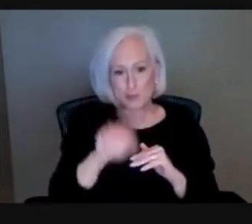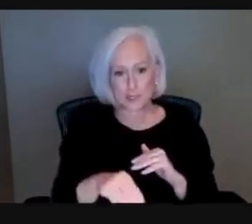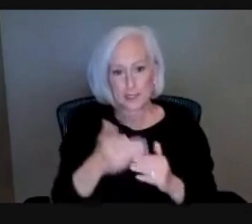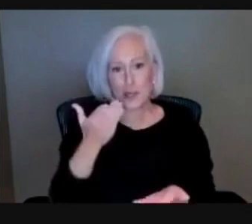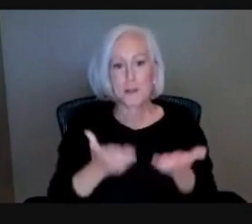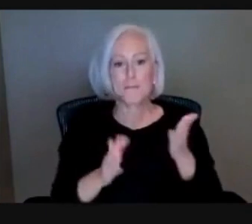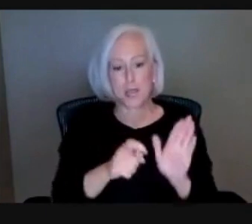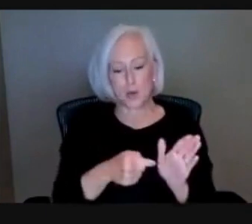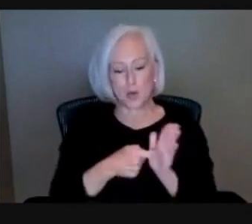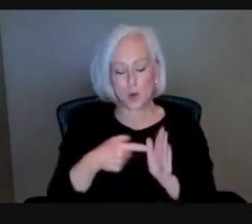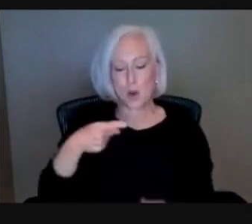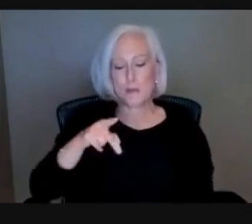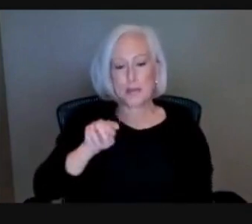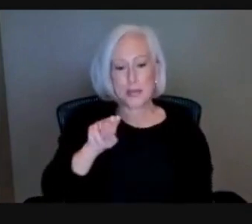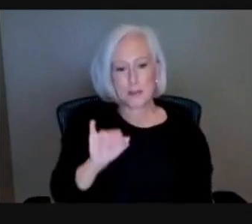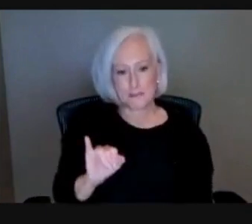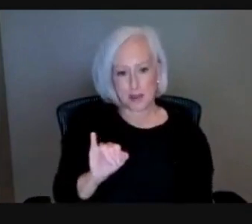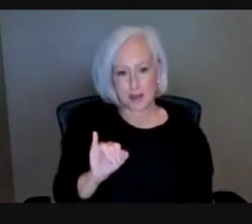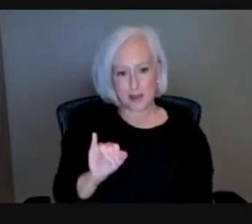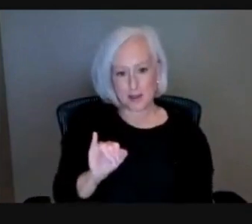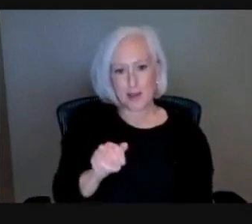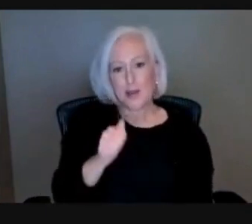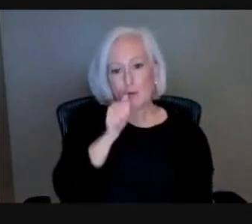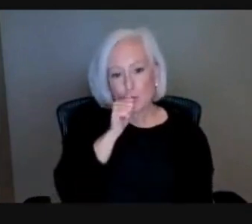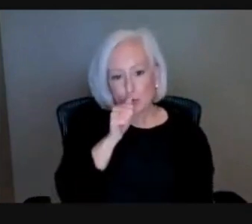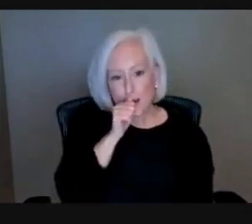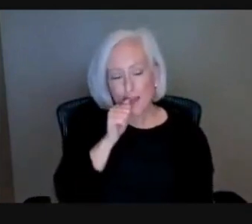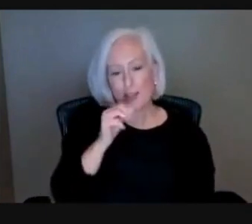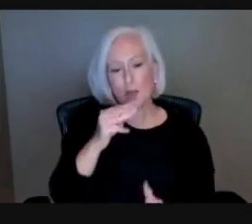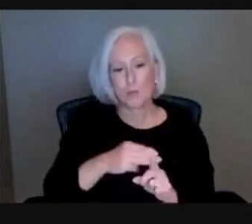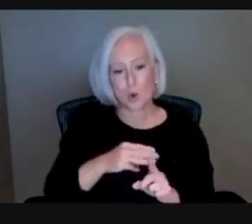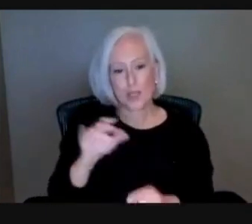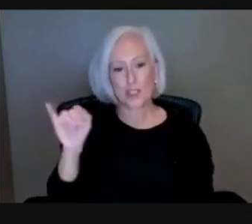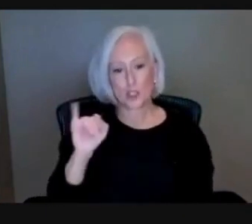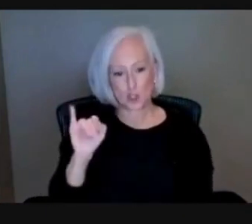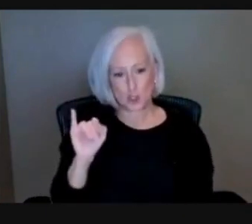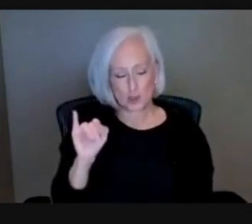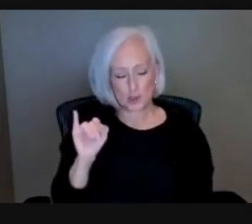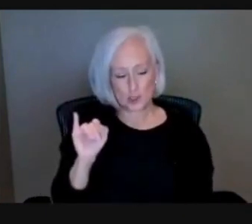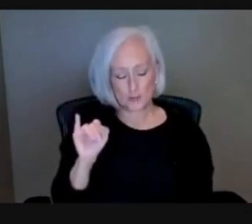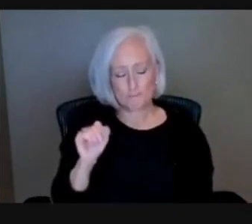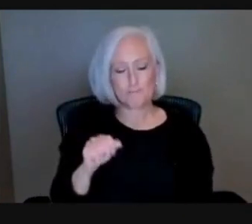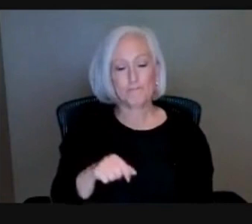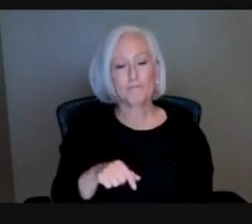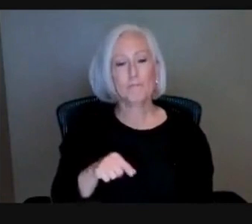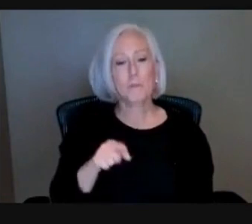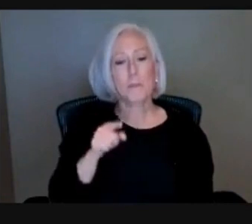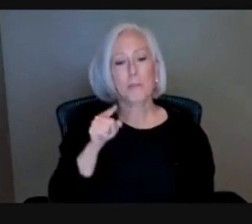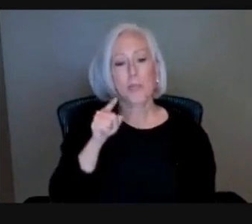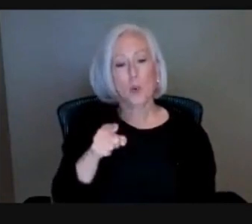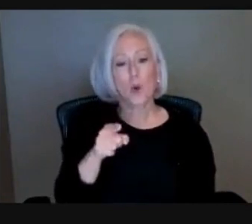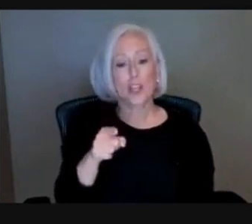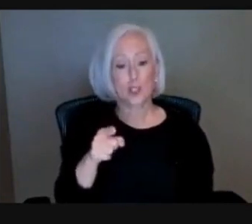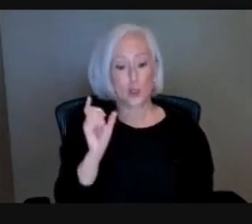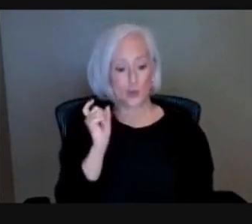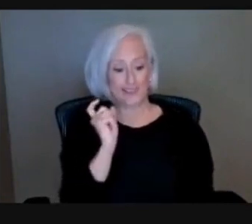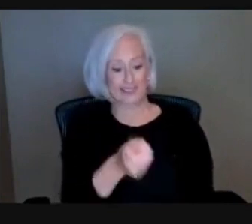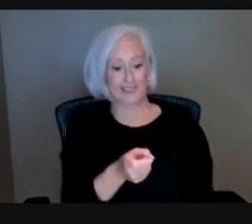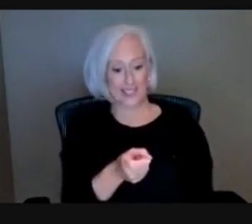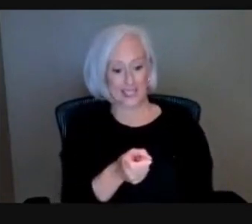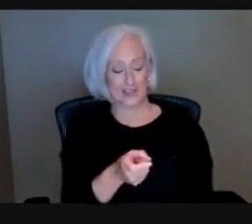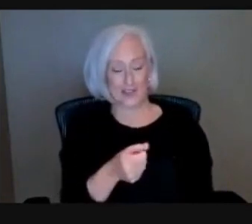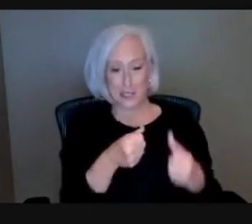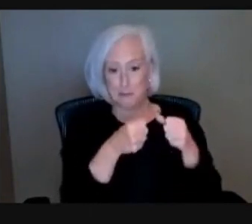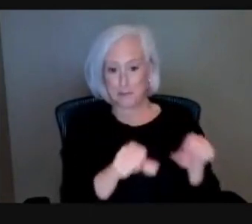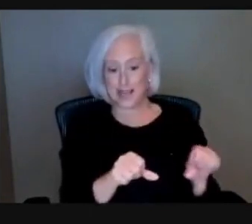mortgage insurance. I did touch on this earlier and I will touch on it again. When you are putting less than 20% down,